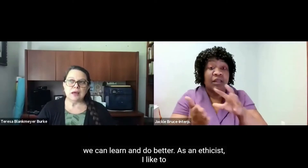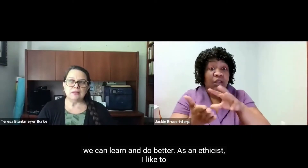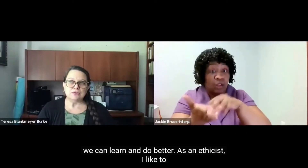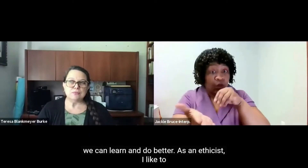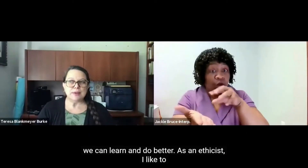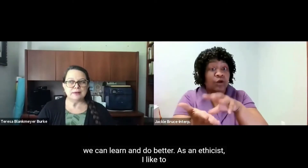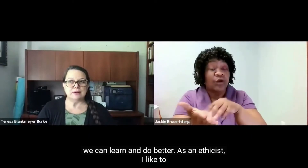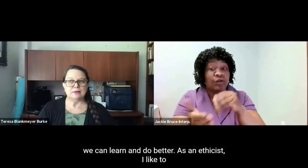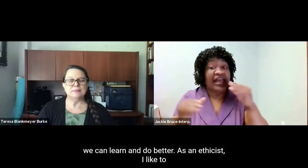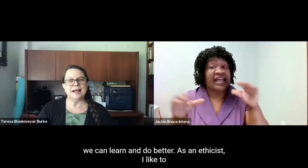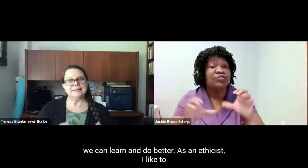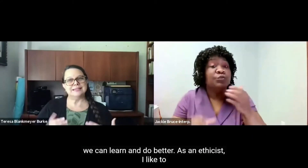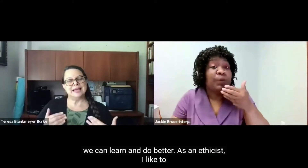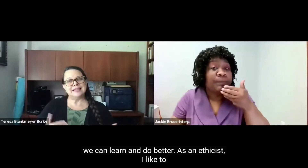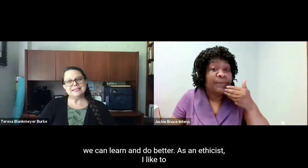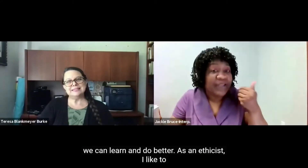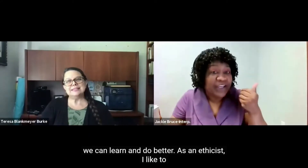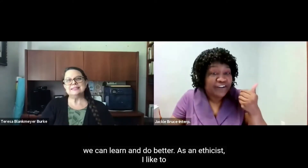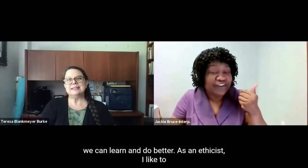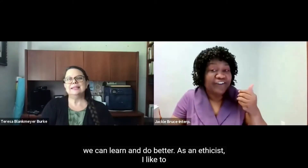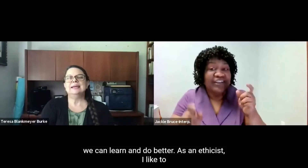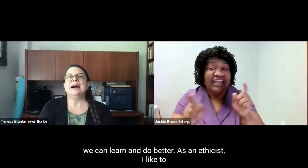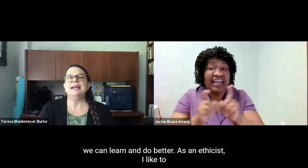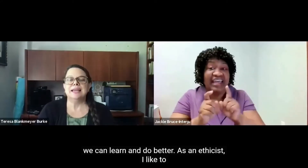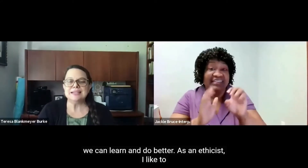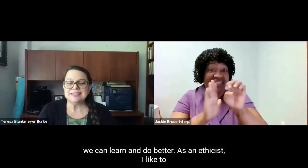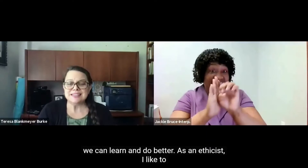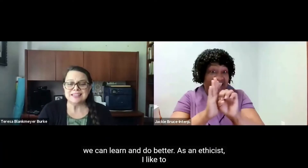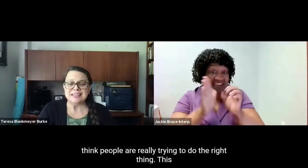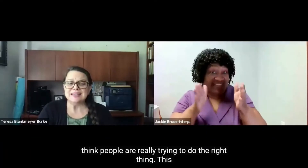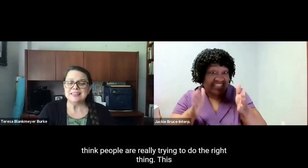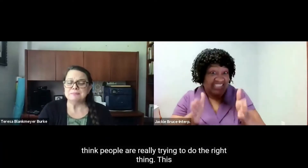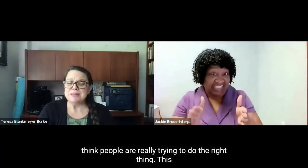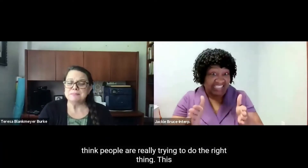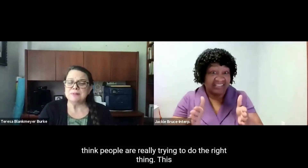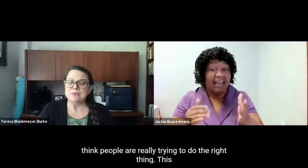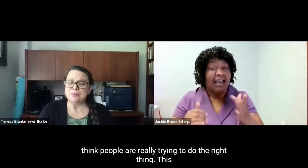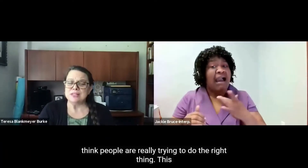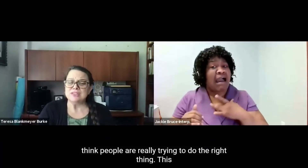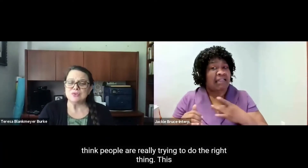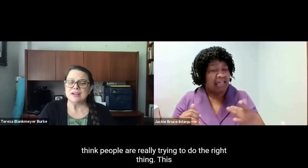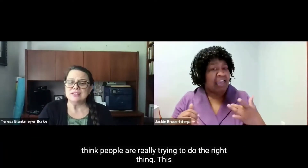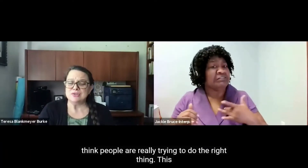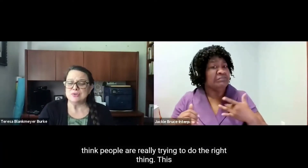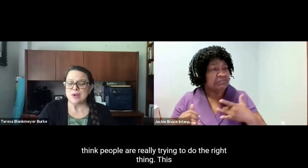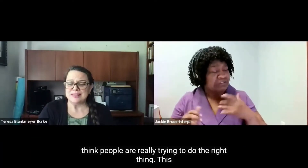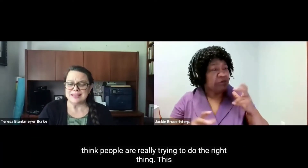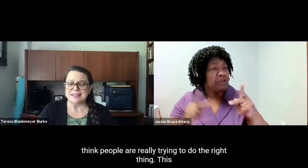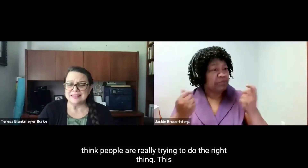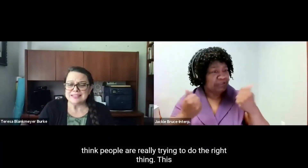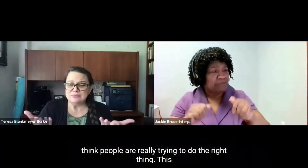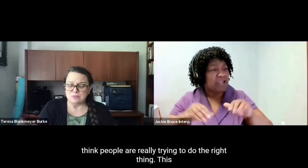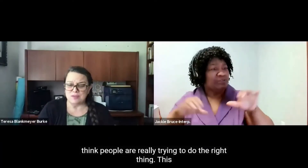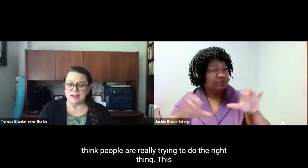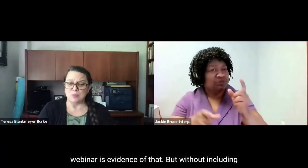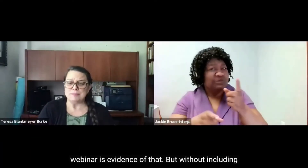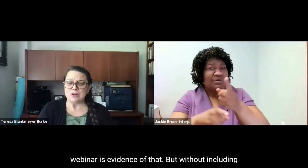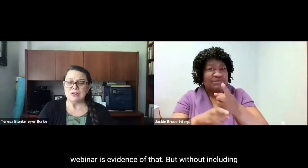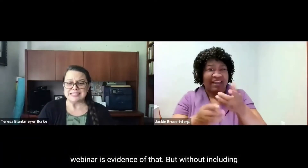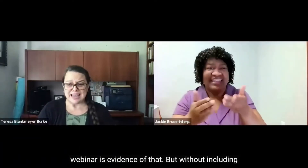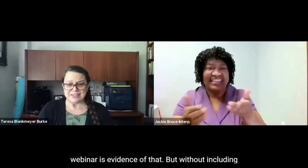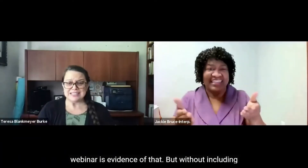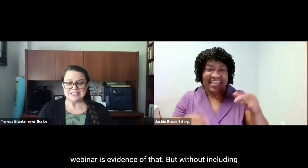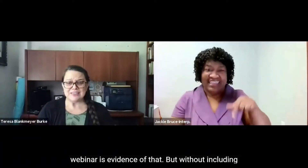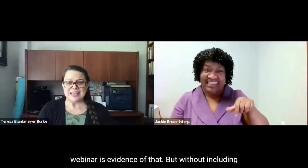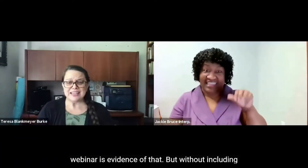learn and do better. As an ethicist, I like to think that people are really trying to do the right thing. This